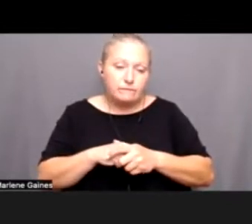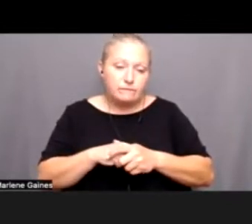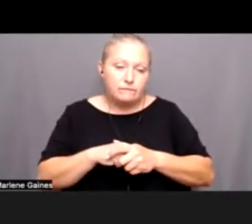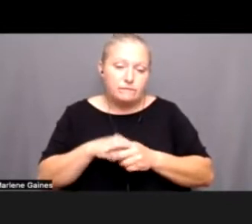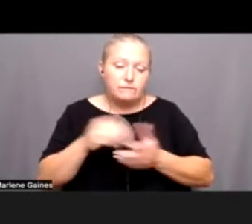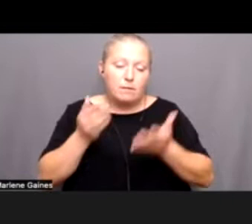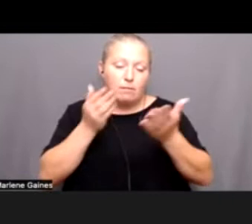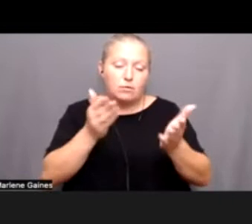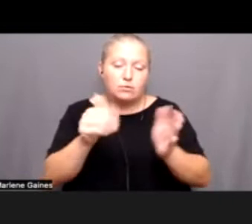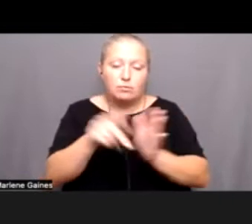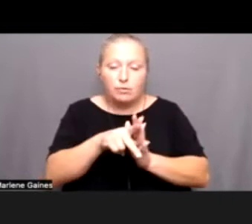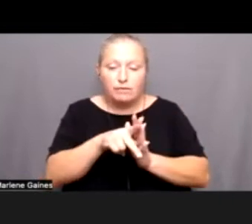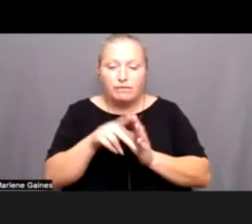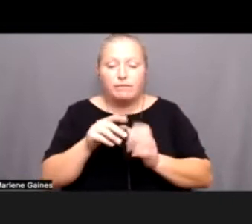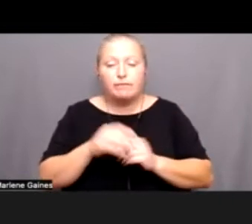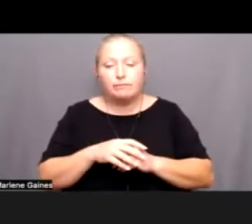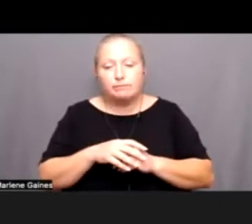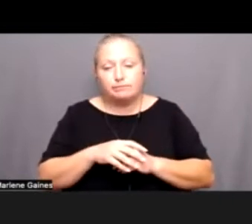Motion to approve.